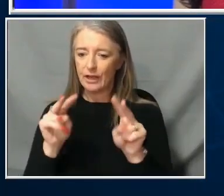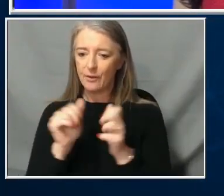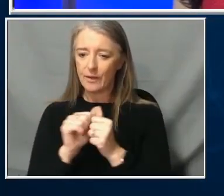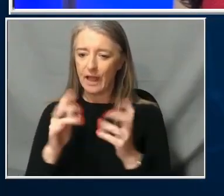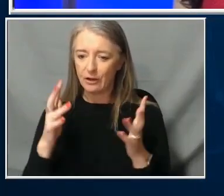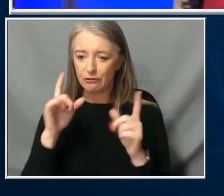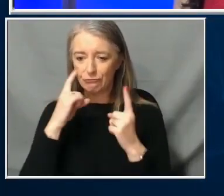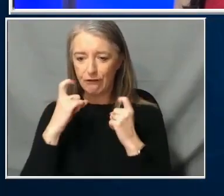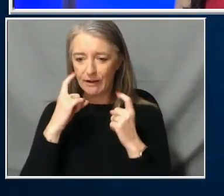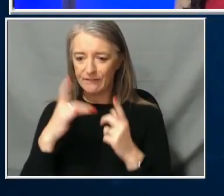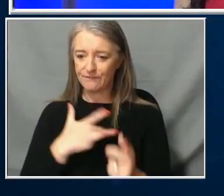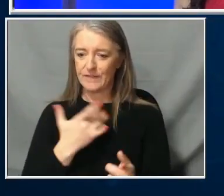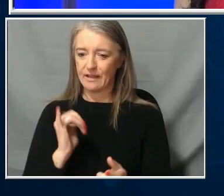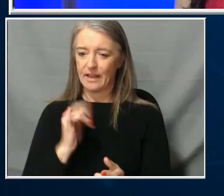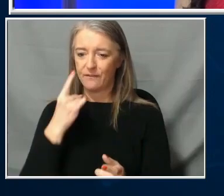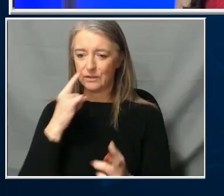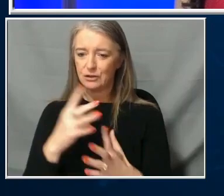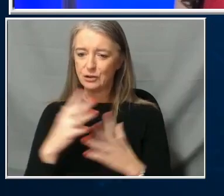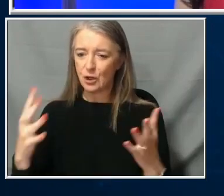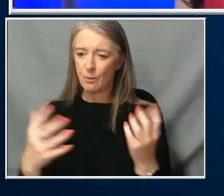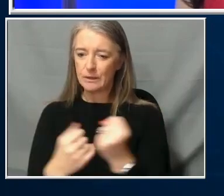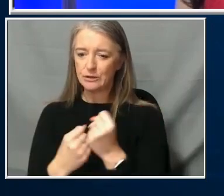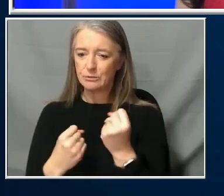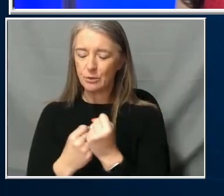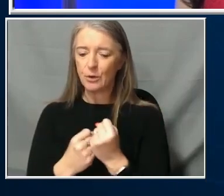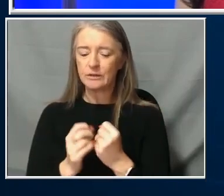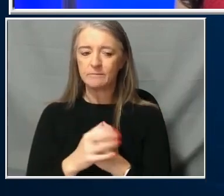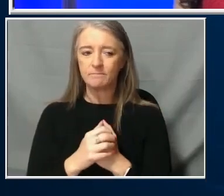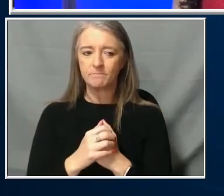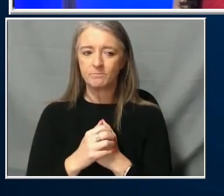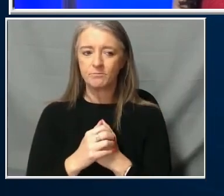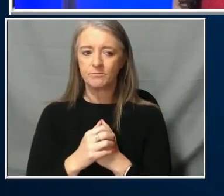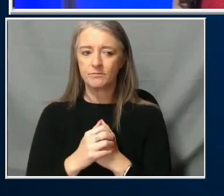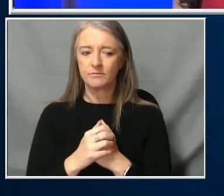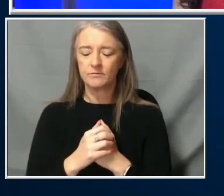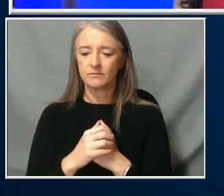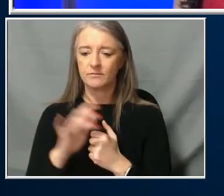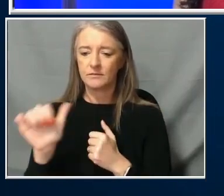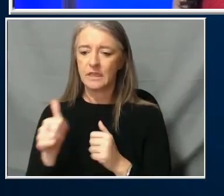felt like for you. You had so much support. When it comes to other